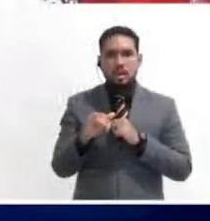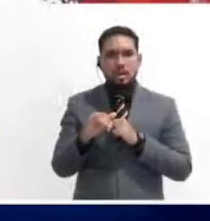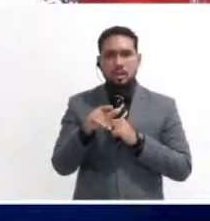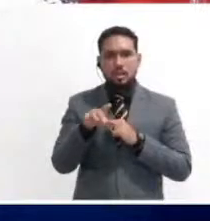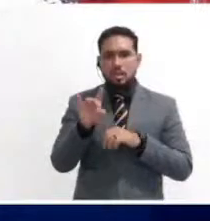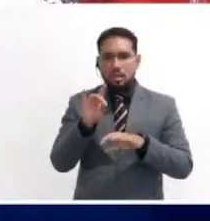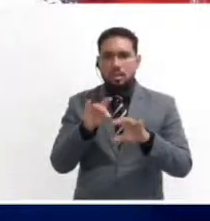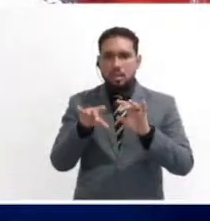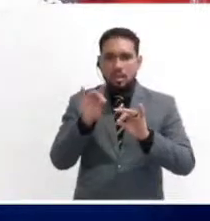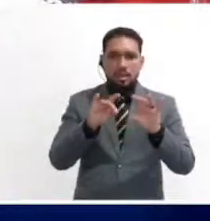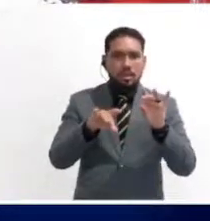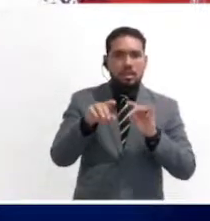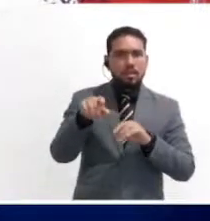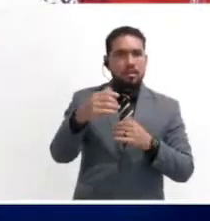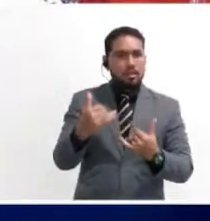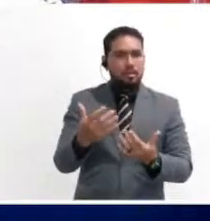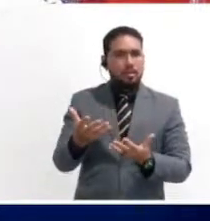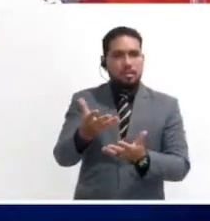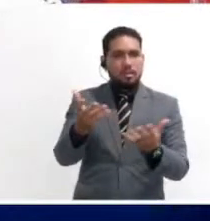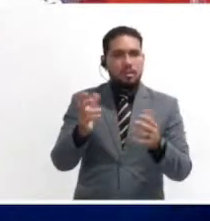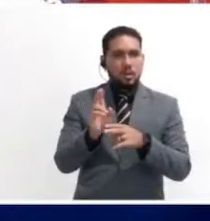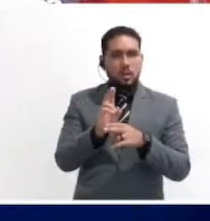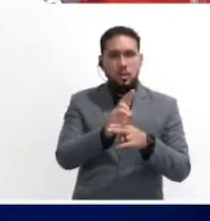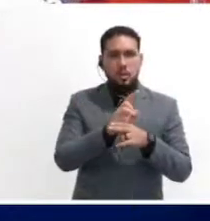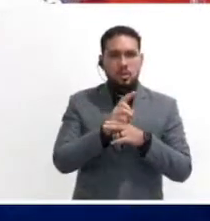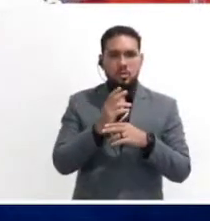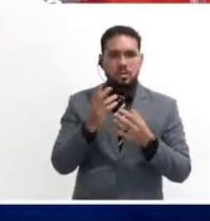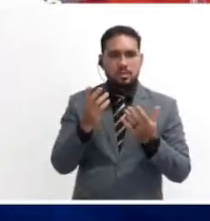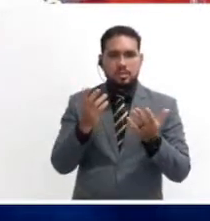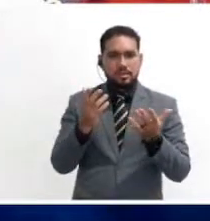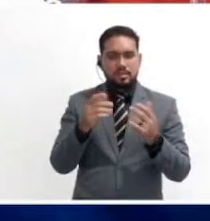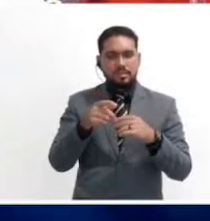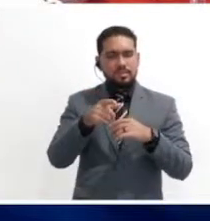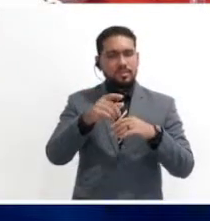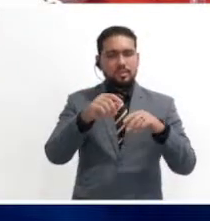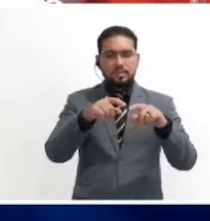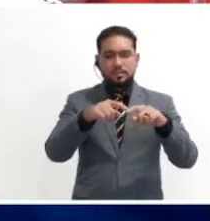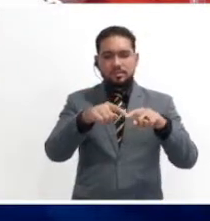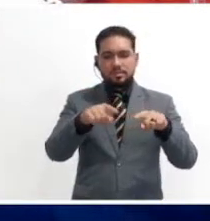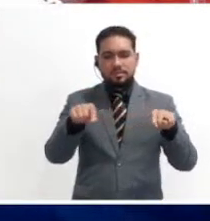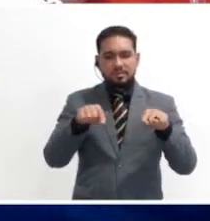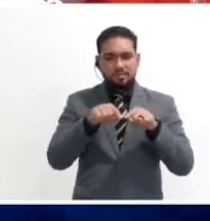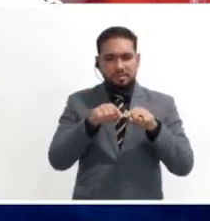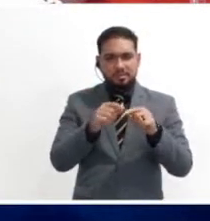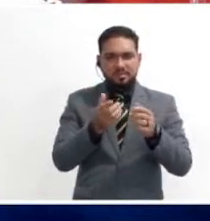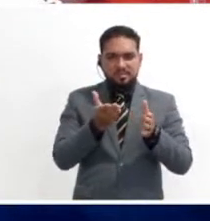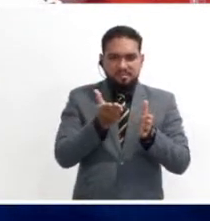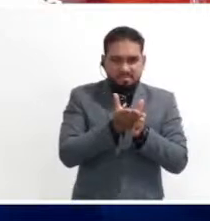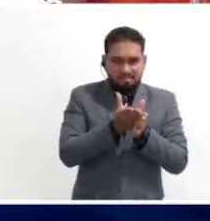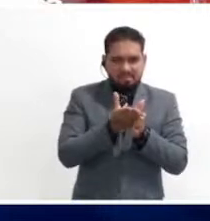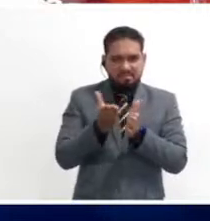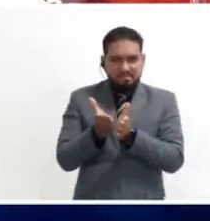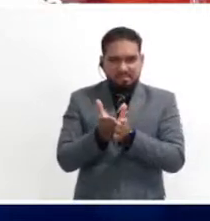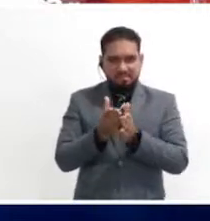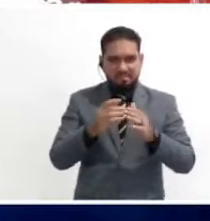printed circuit board assembly line, like we were talking about that Jabil has here in the country.